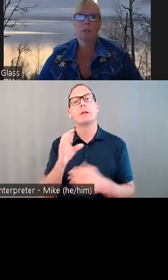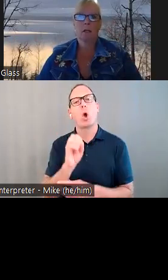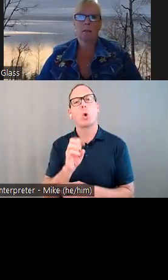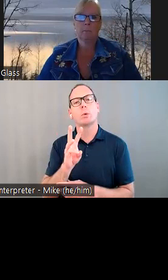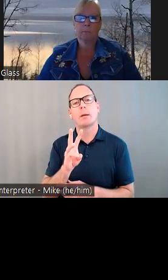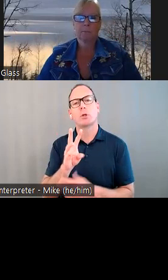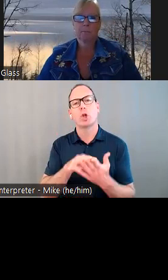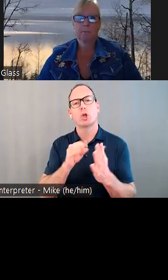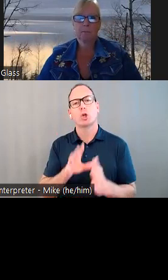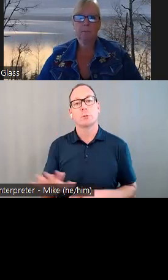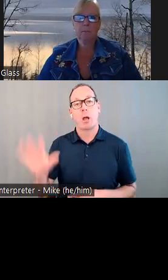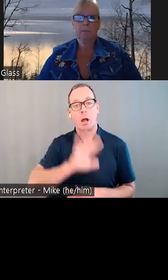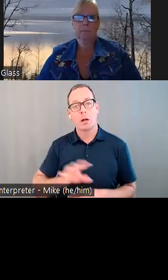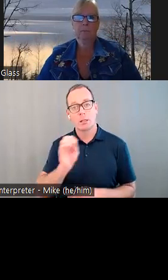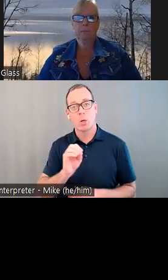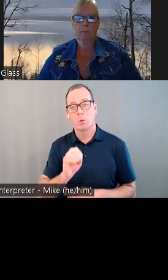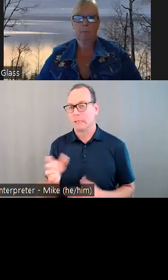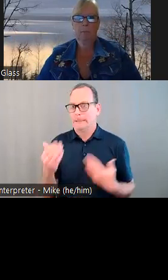you, Jackie.